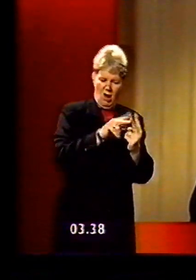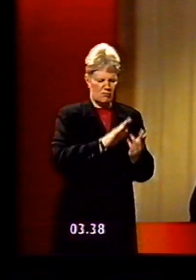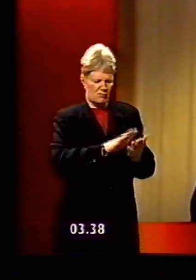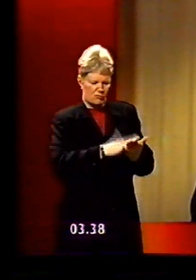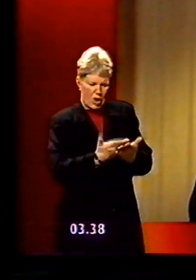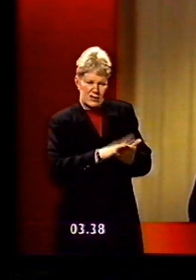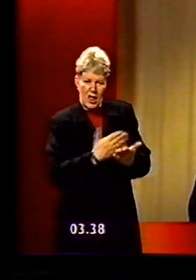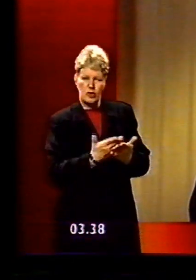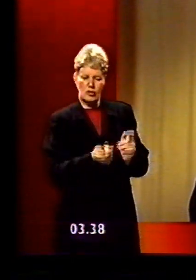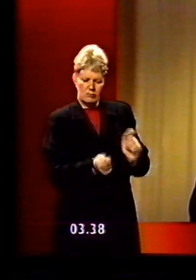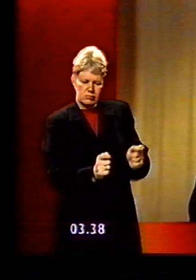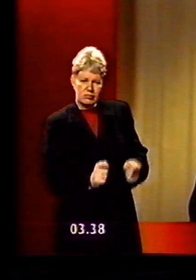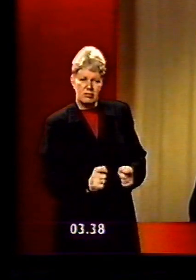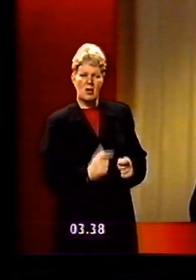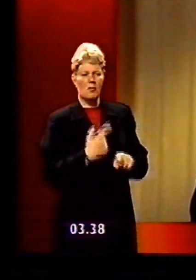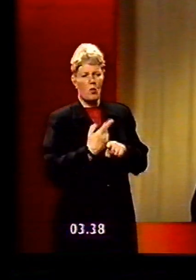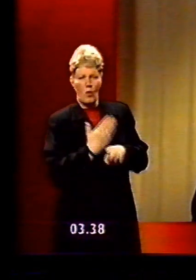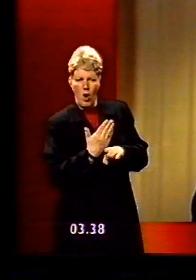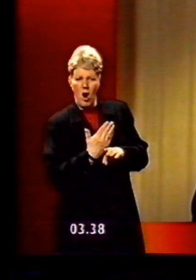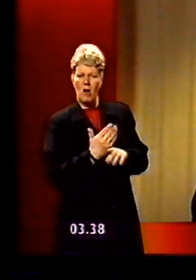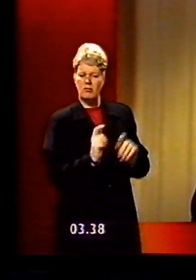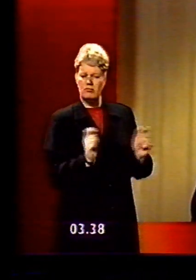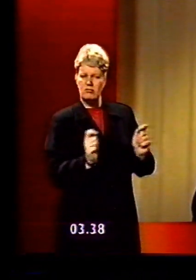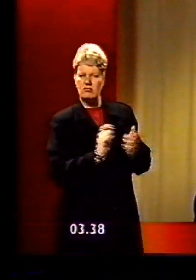and some work.